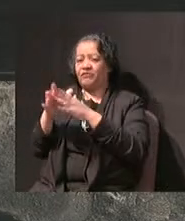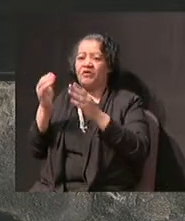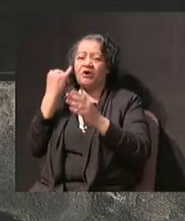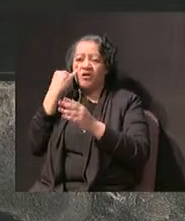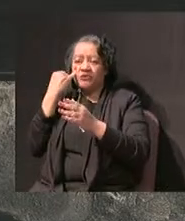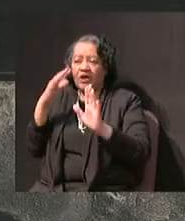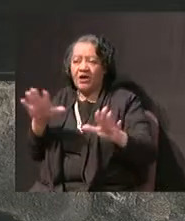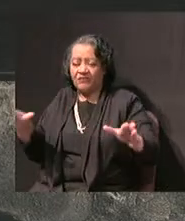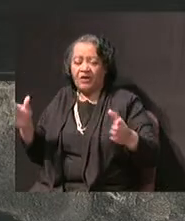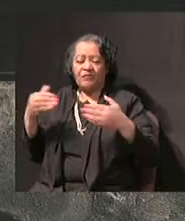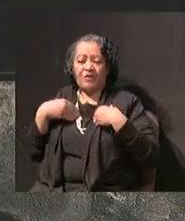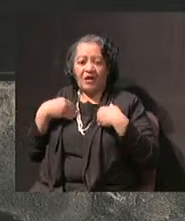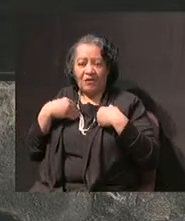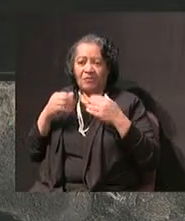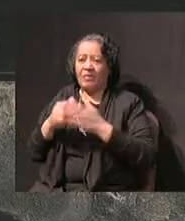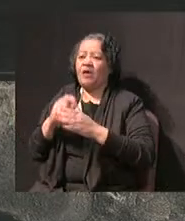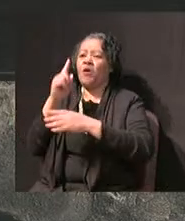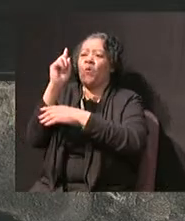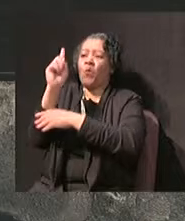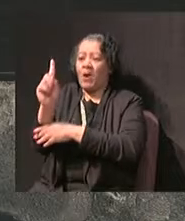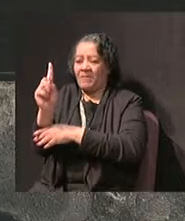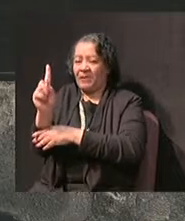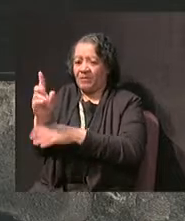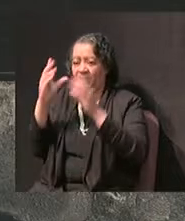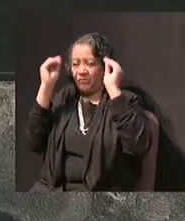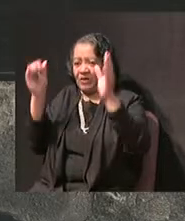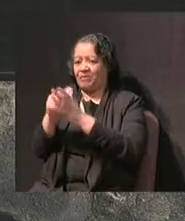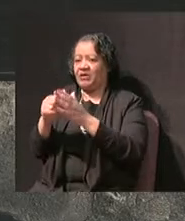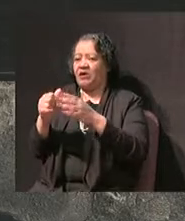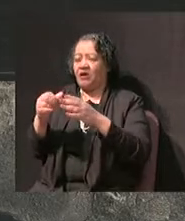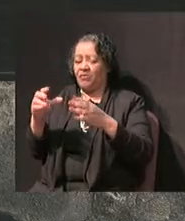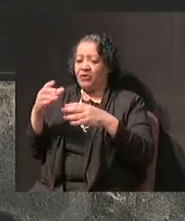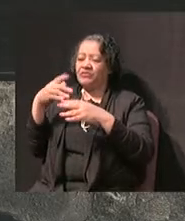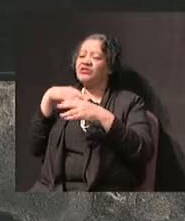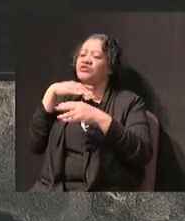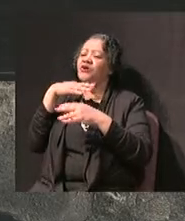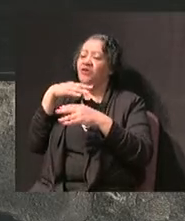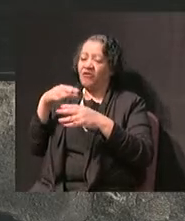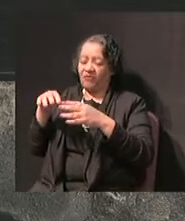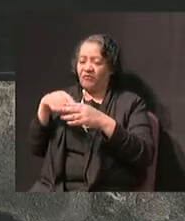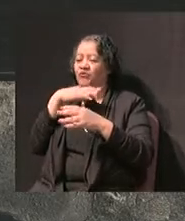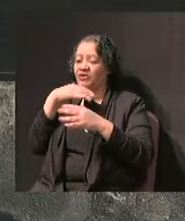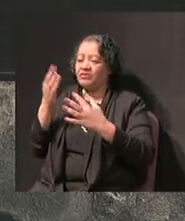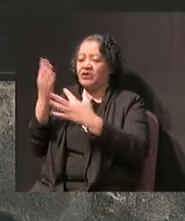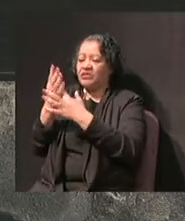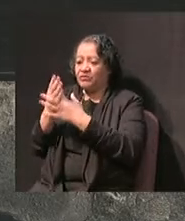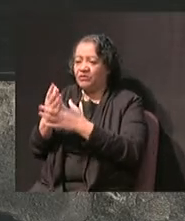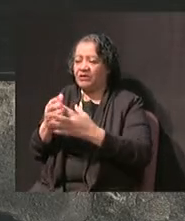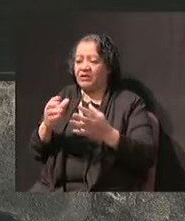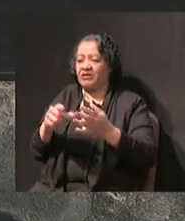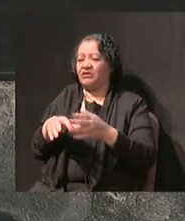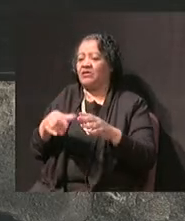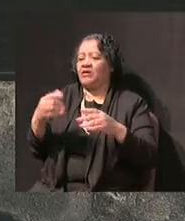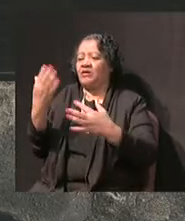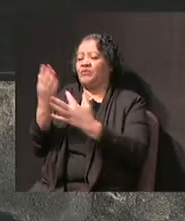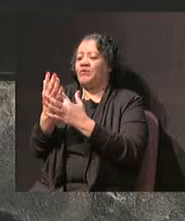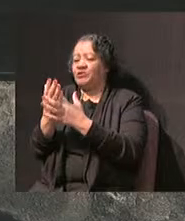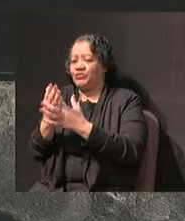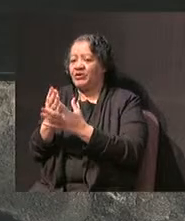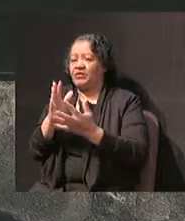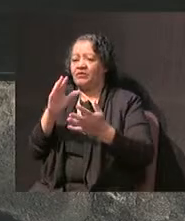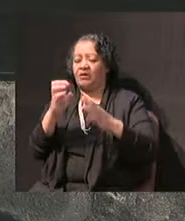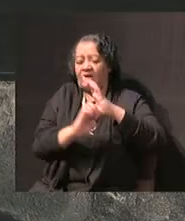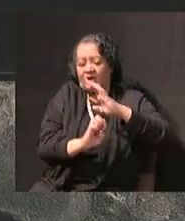If our children have one teacher of color in between preschool and third